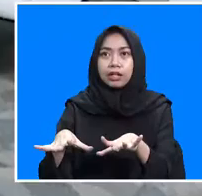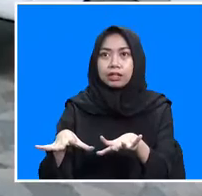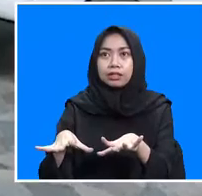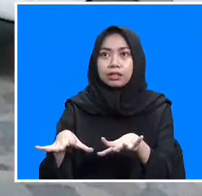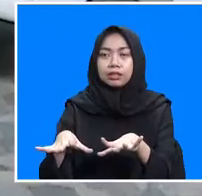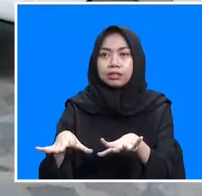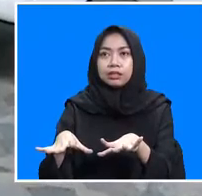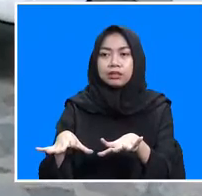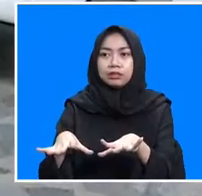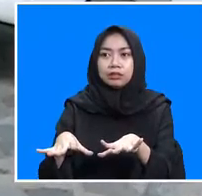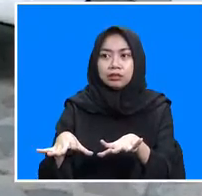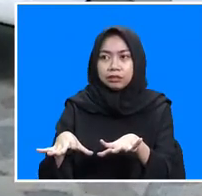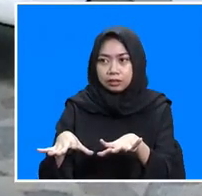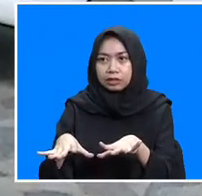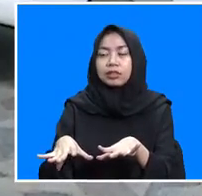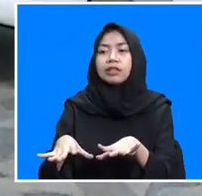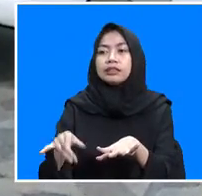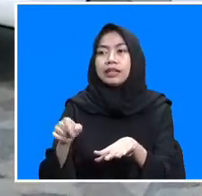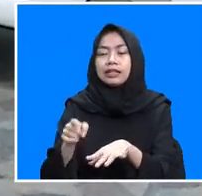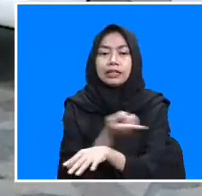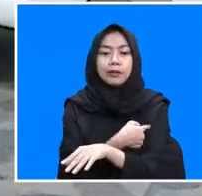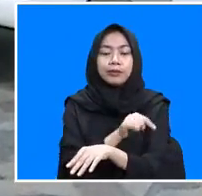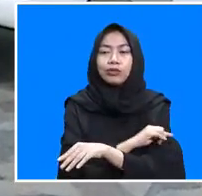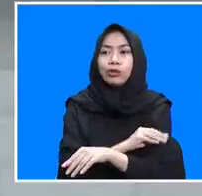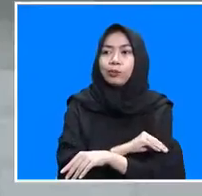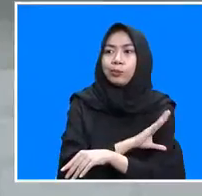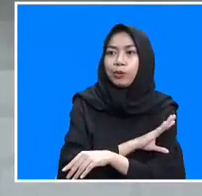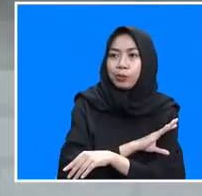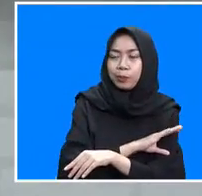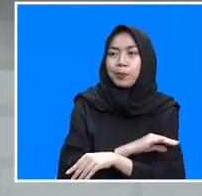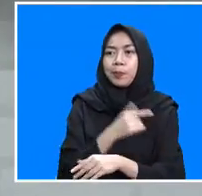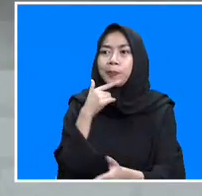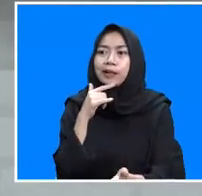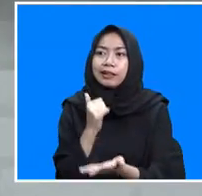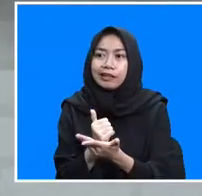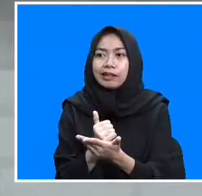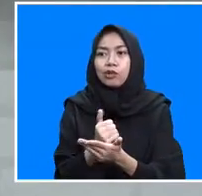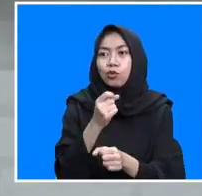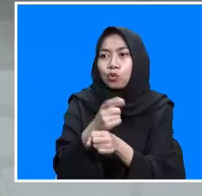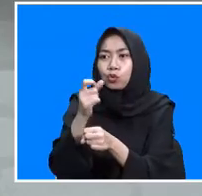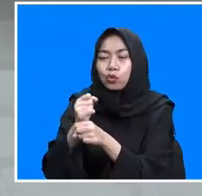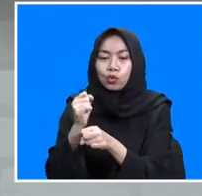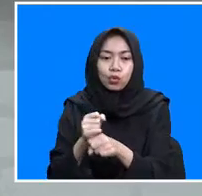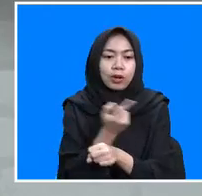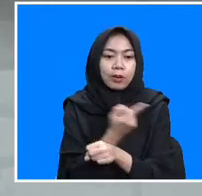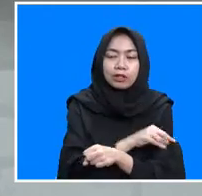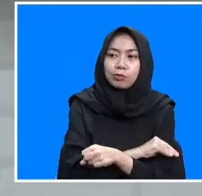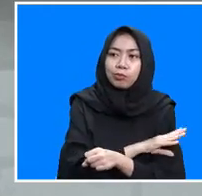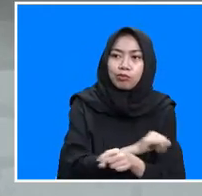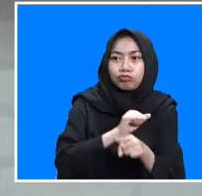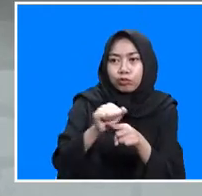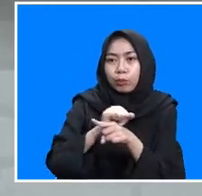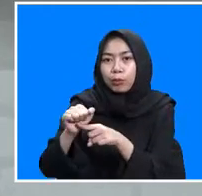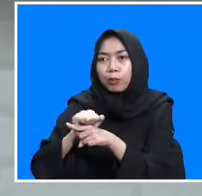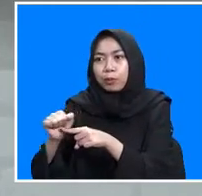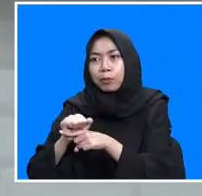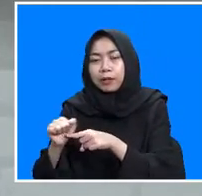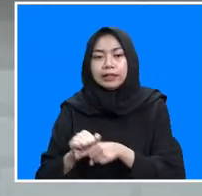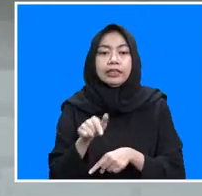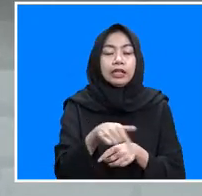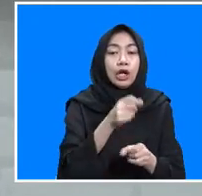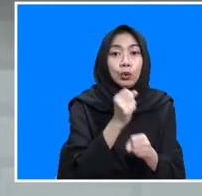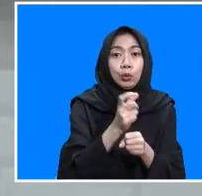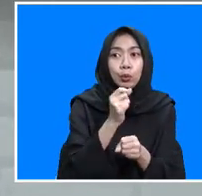helping teachers with their capacity to deal with the situation. Yes. So, how does Australia prepare the teachers to be ready